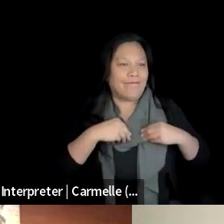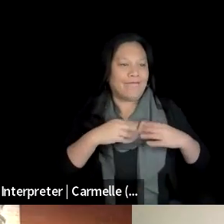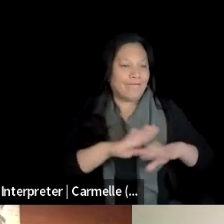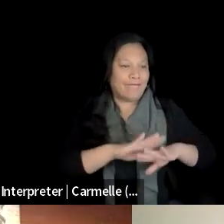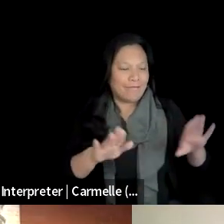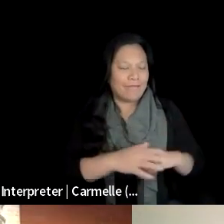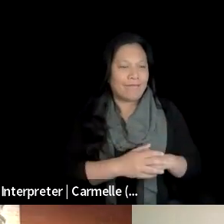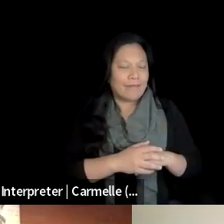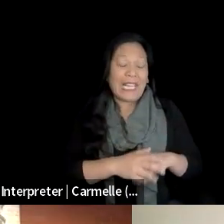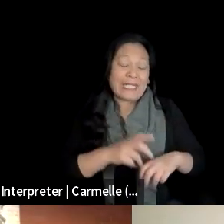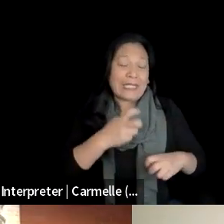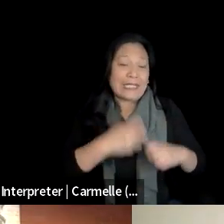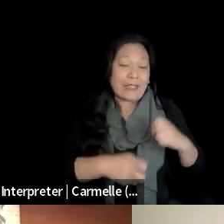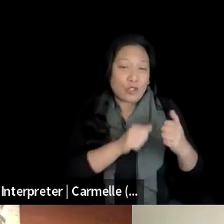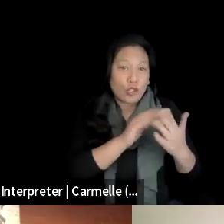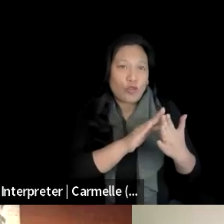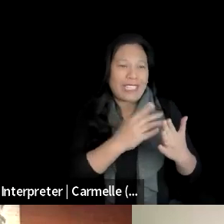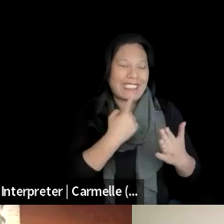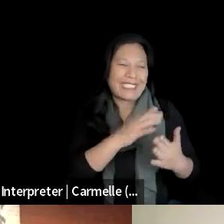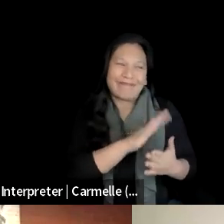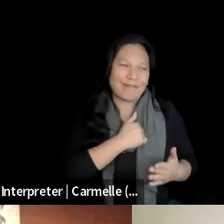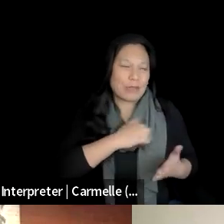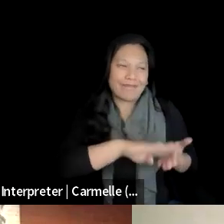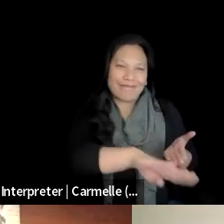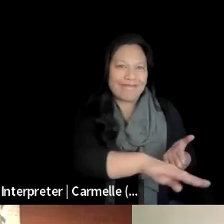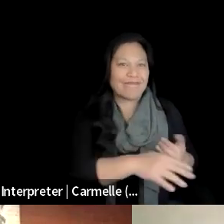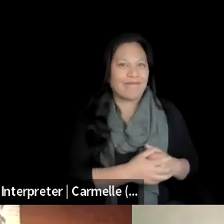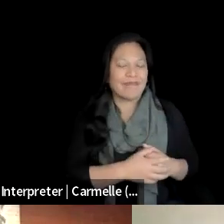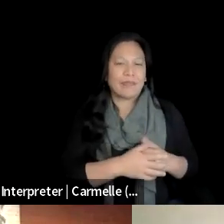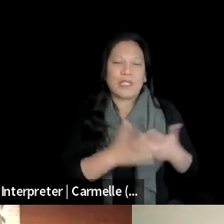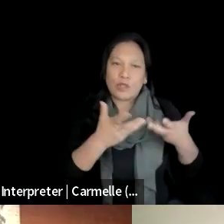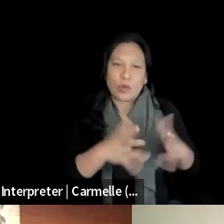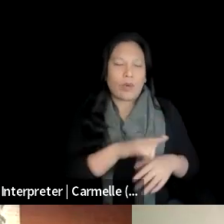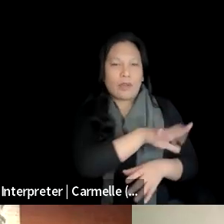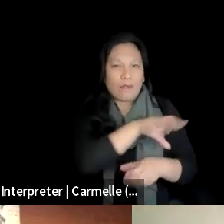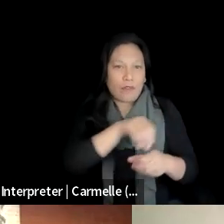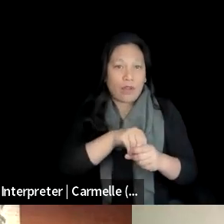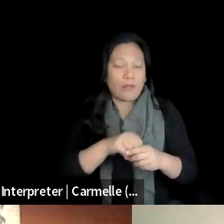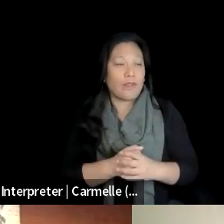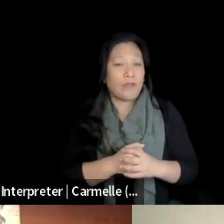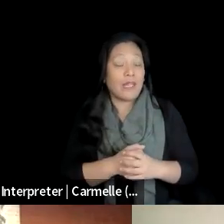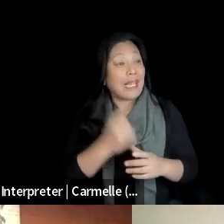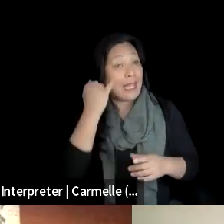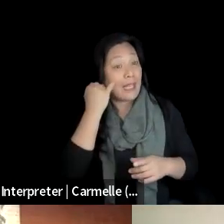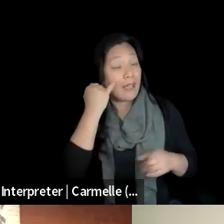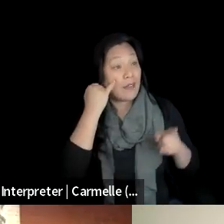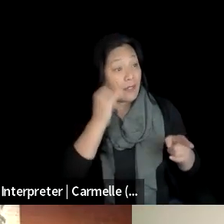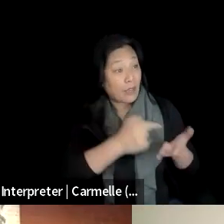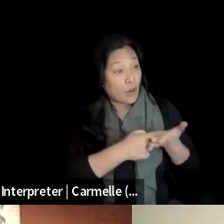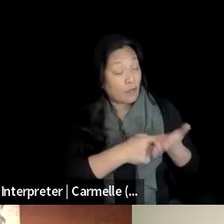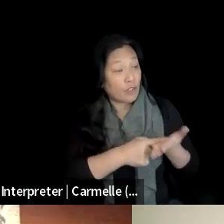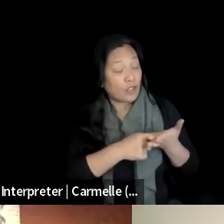hard to confront, it's hard to whatever, but after that confrontation, if that person continues to be like,